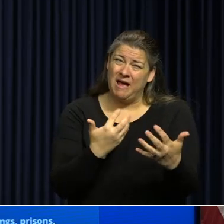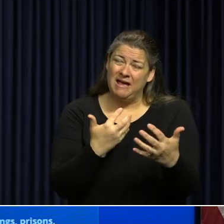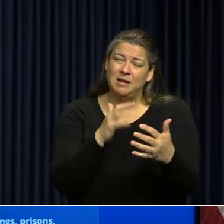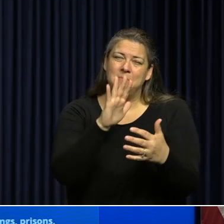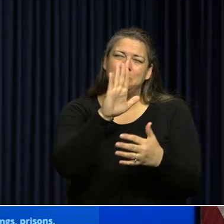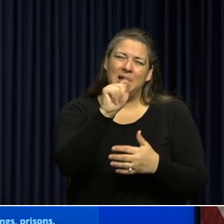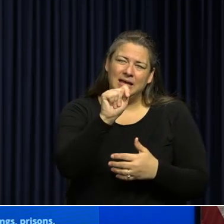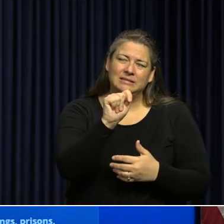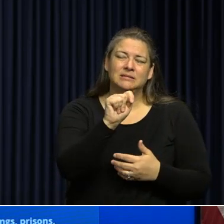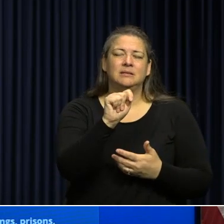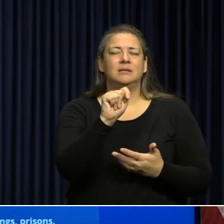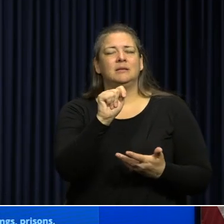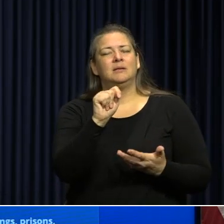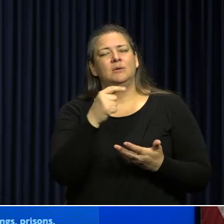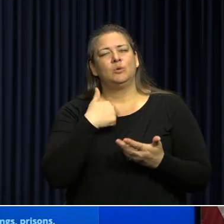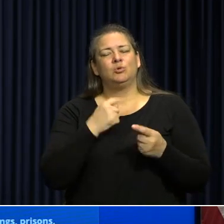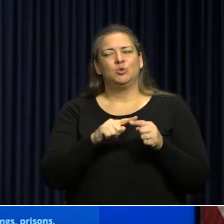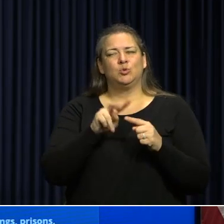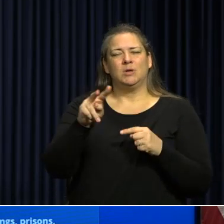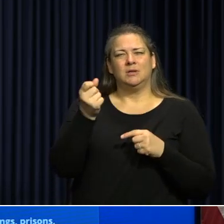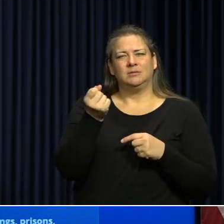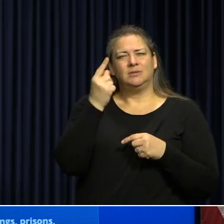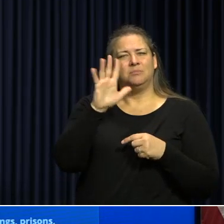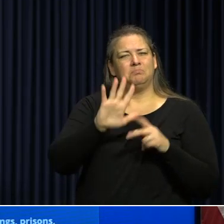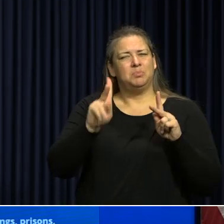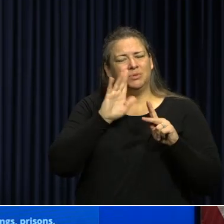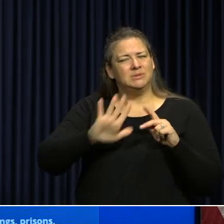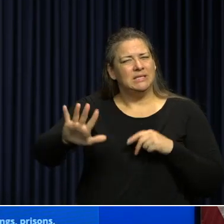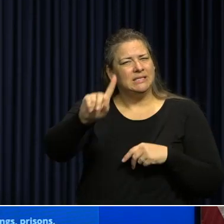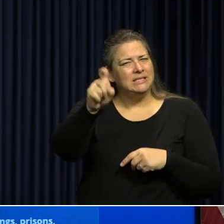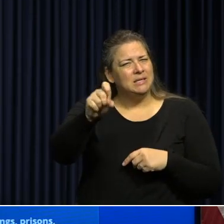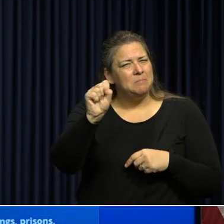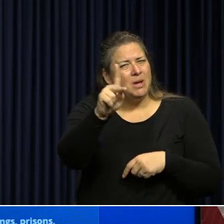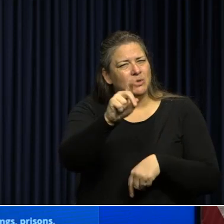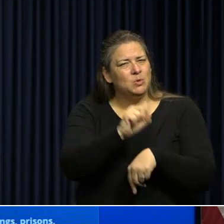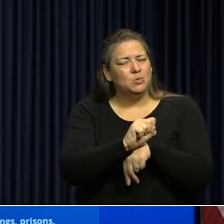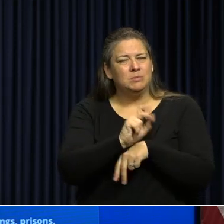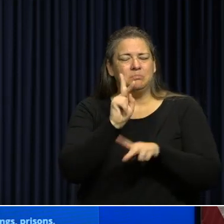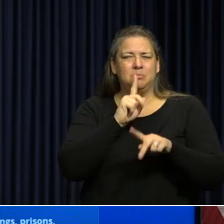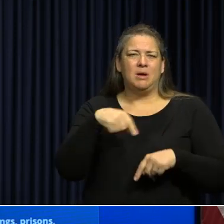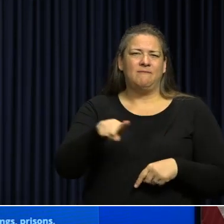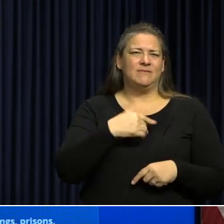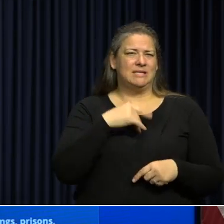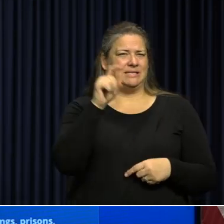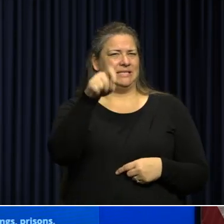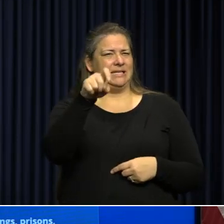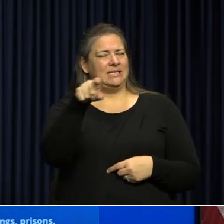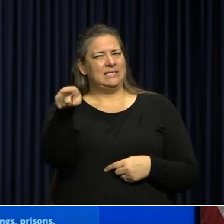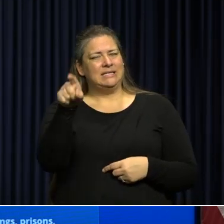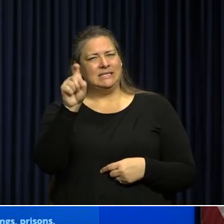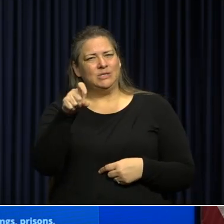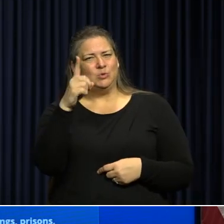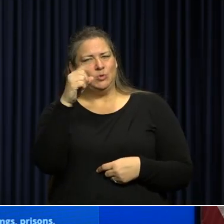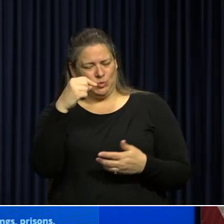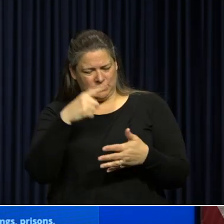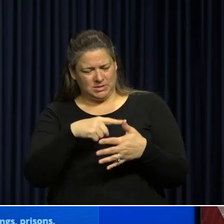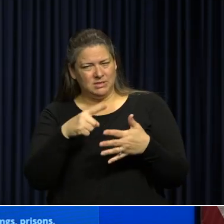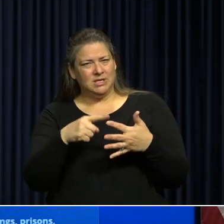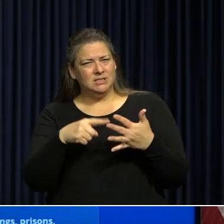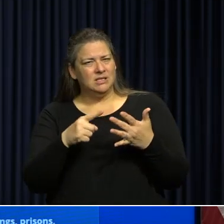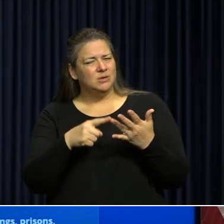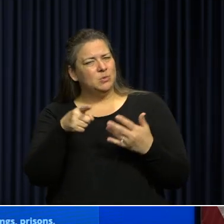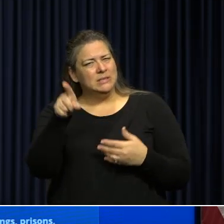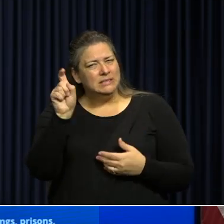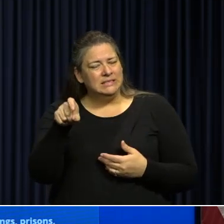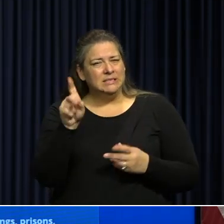balance competing societal needs, people's need to get back to work, people's need to perform other important functions in